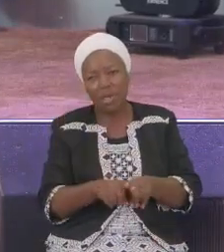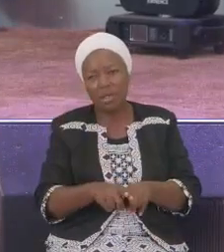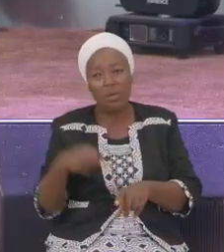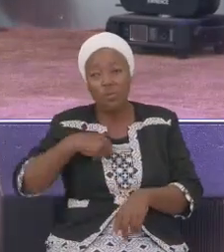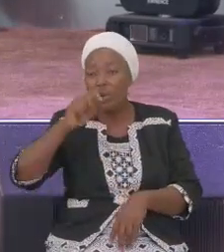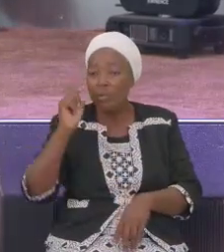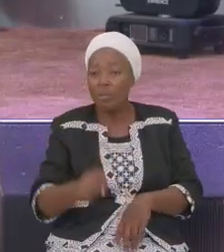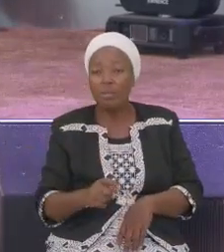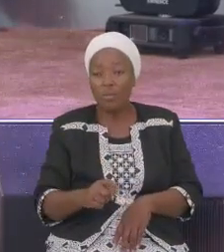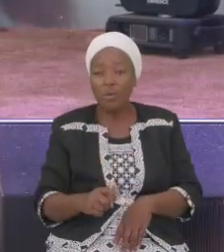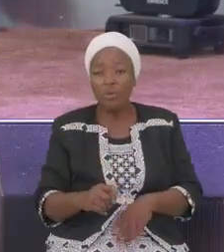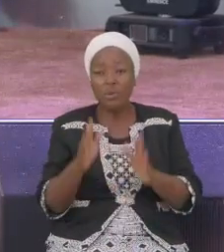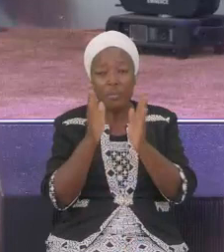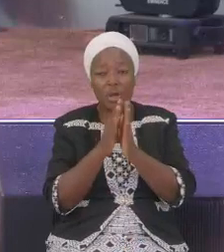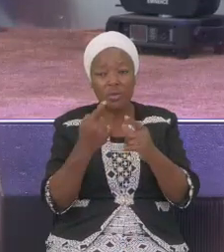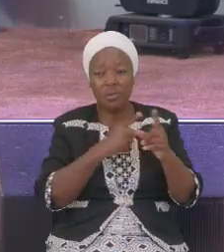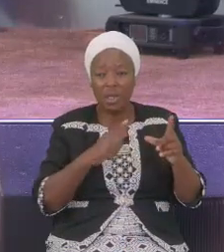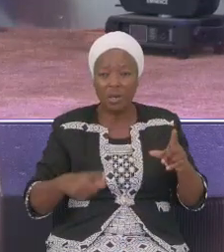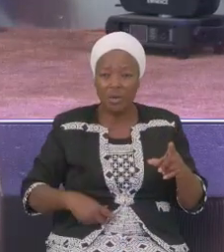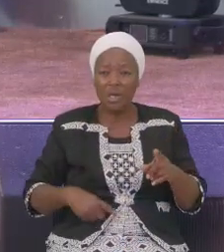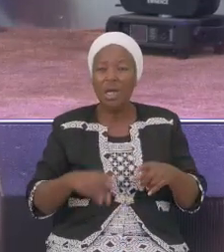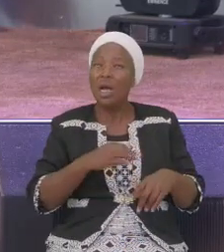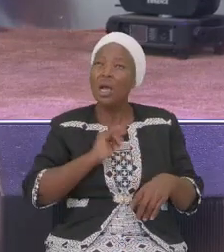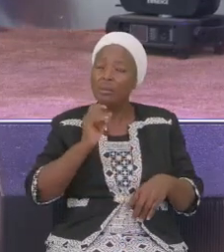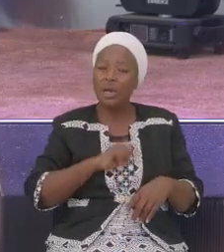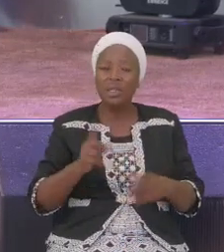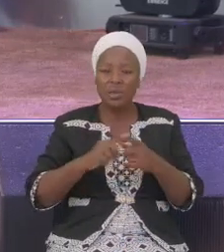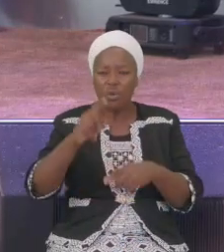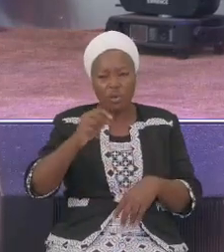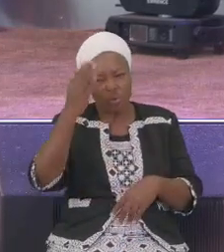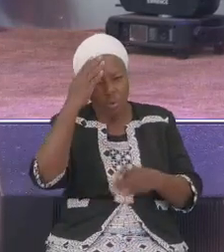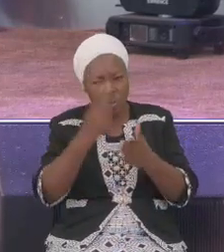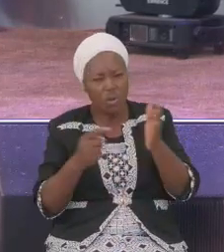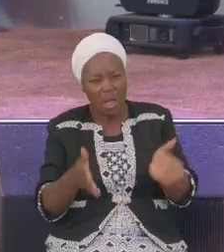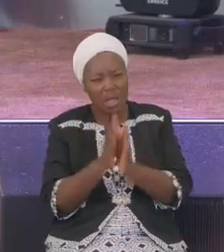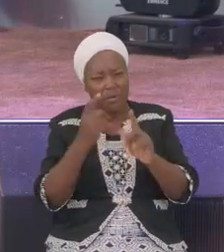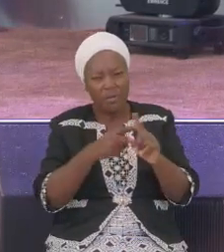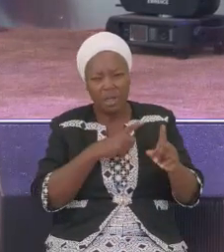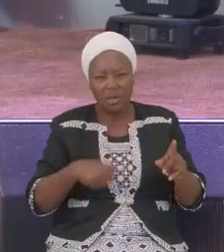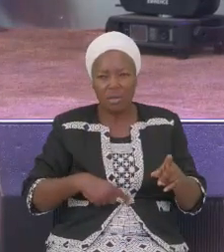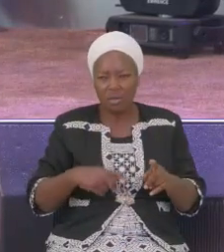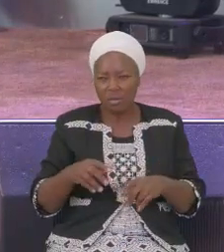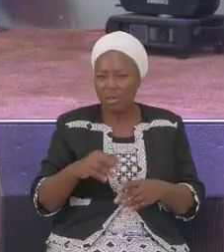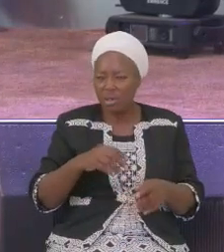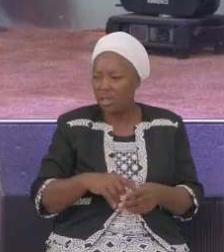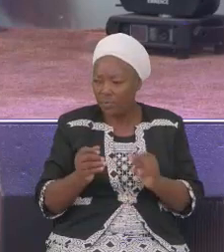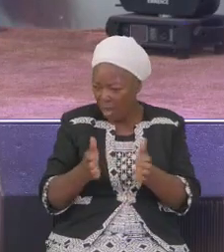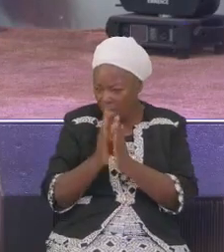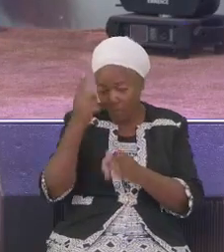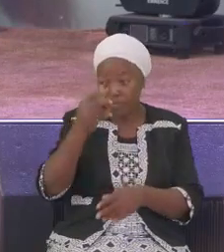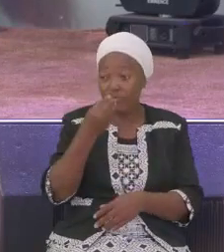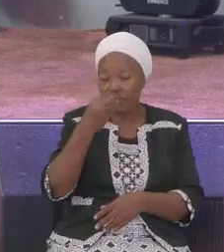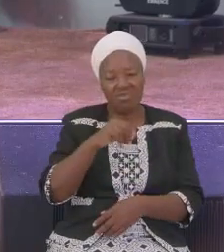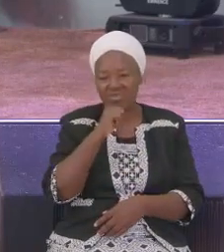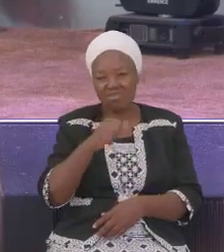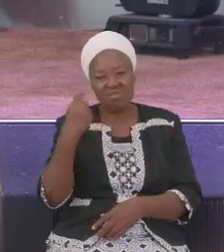must pray to the Lord and must know what we are asking the Lord. If you have food, that's not eternal life. If you have